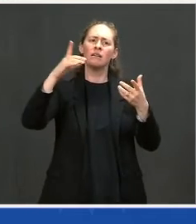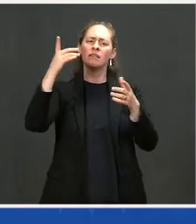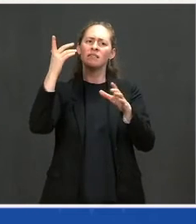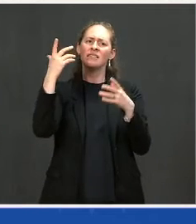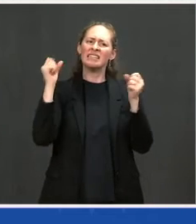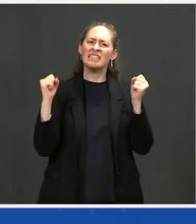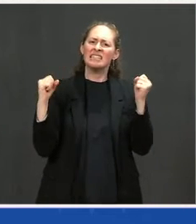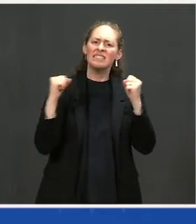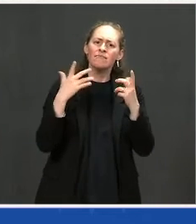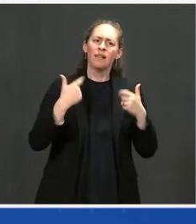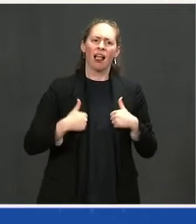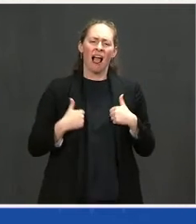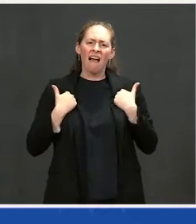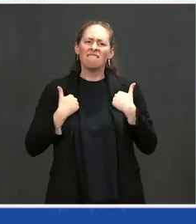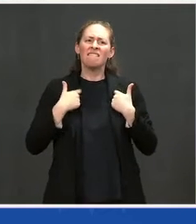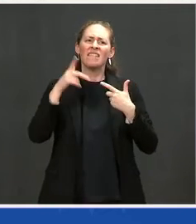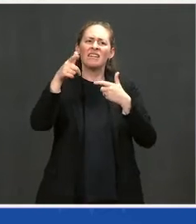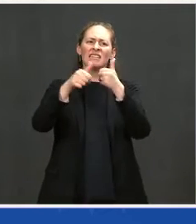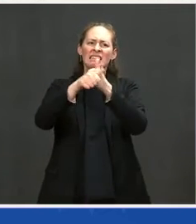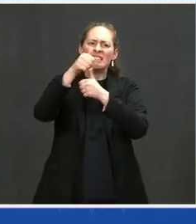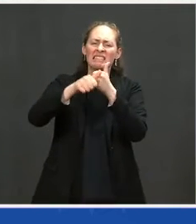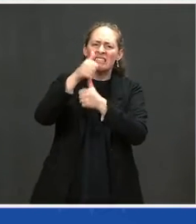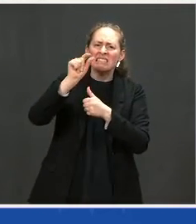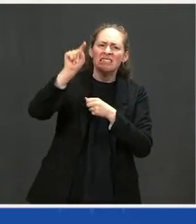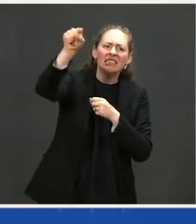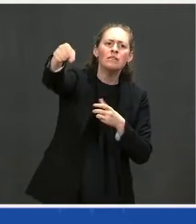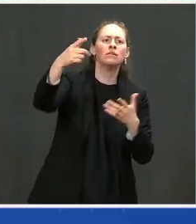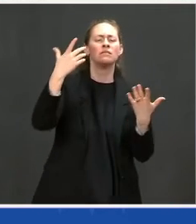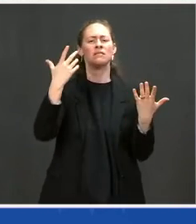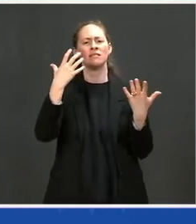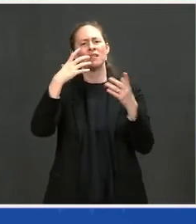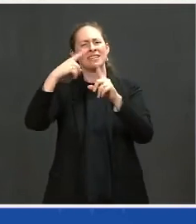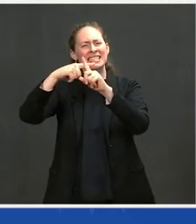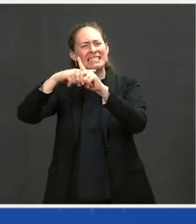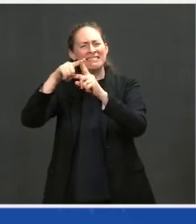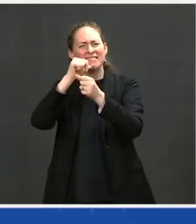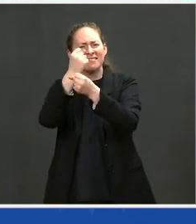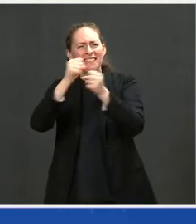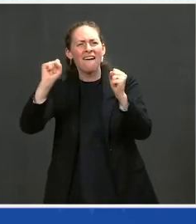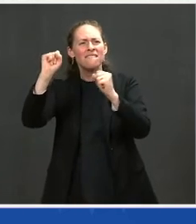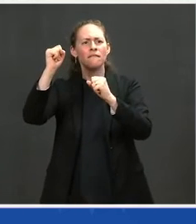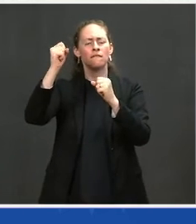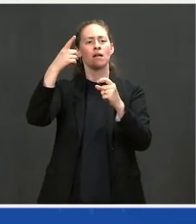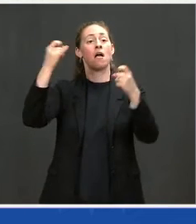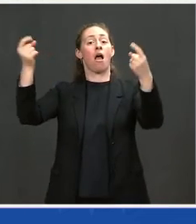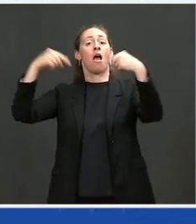they're coming because of the circumstances in country. The